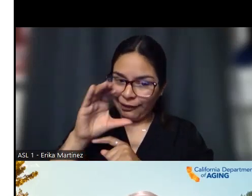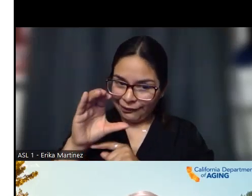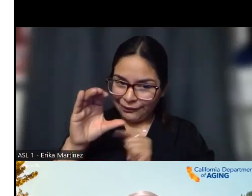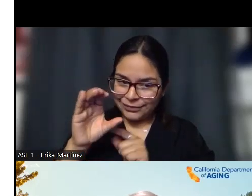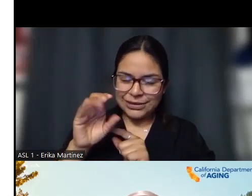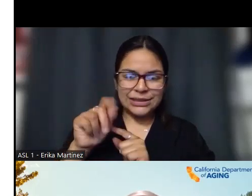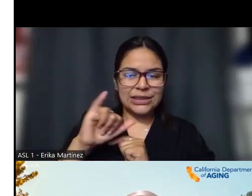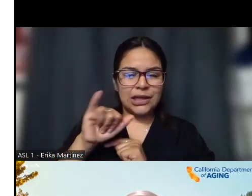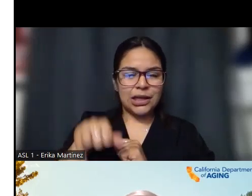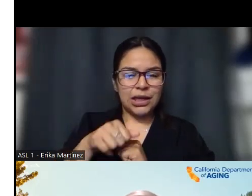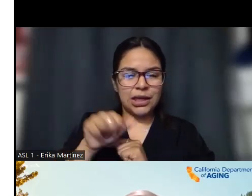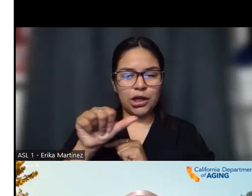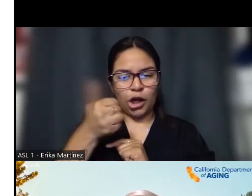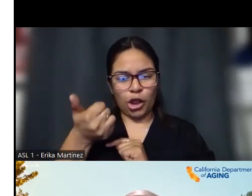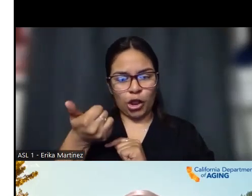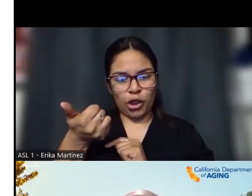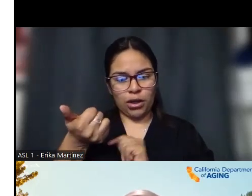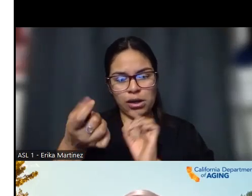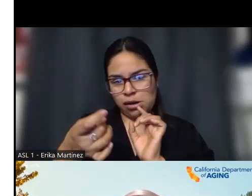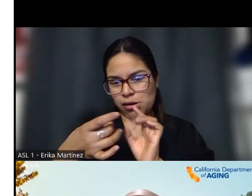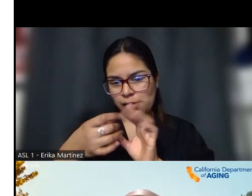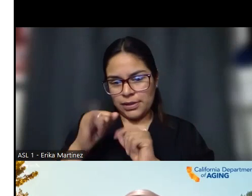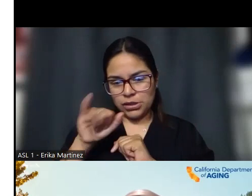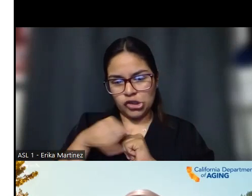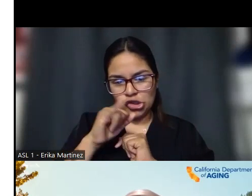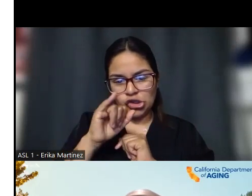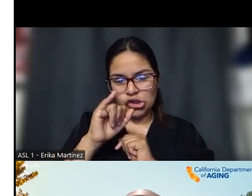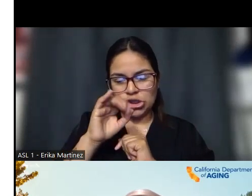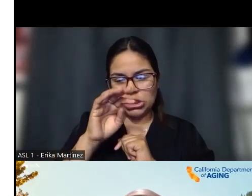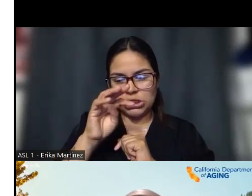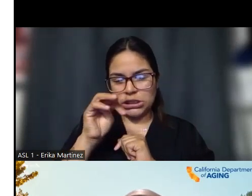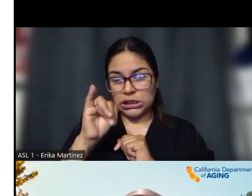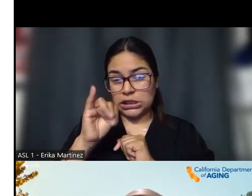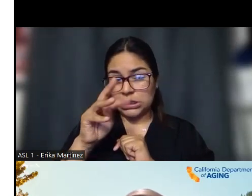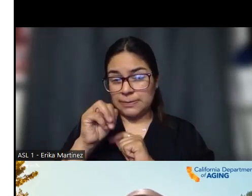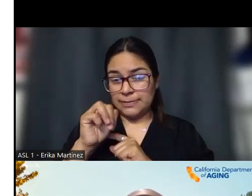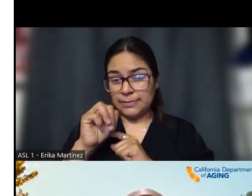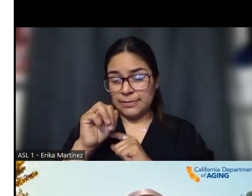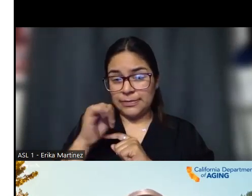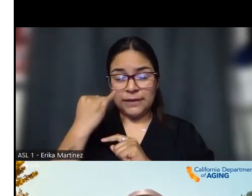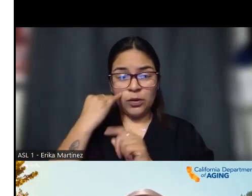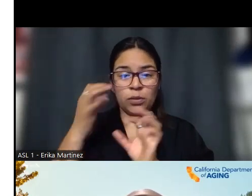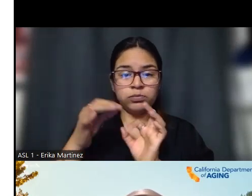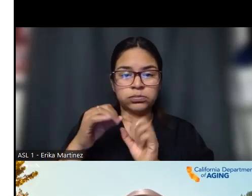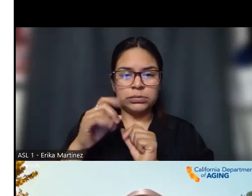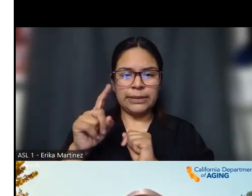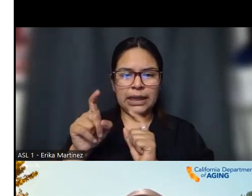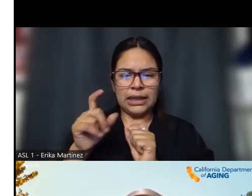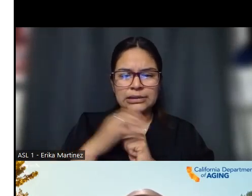any comments now that he's joined us before we close out the meeting? Let me